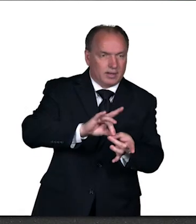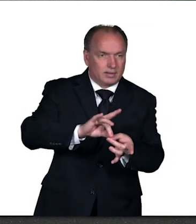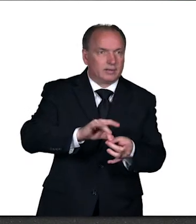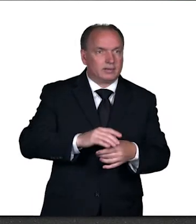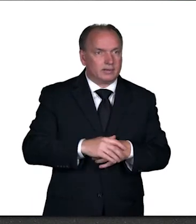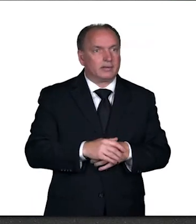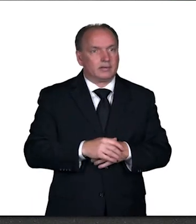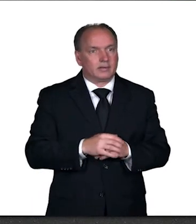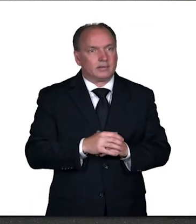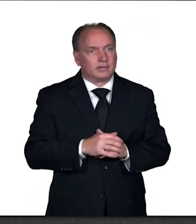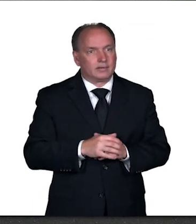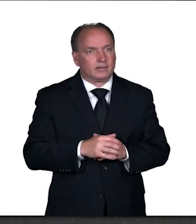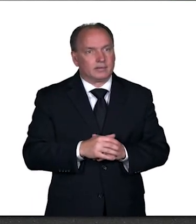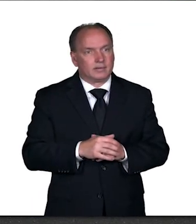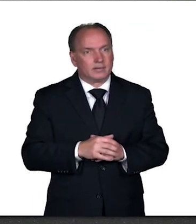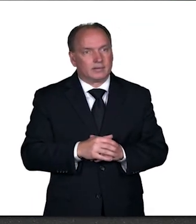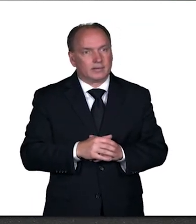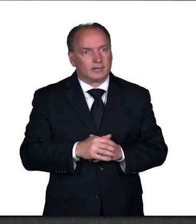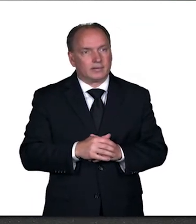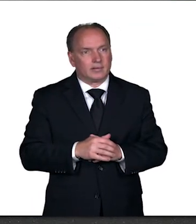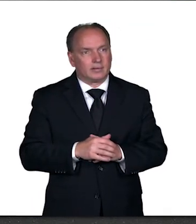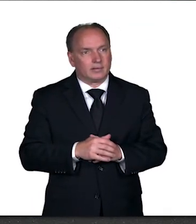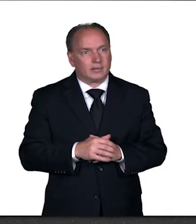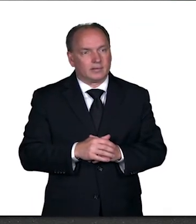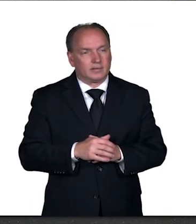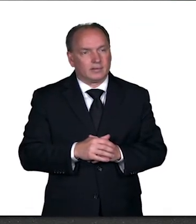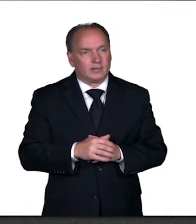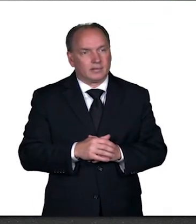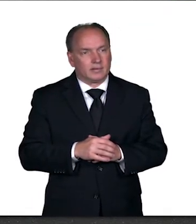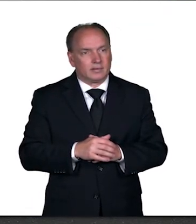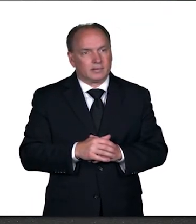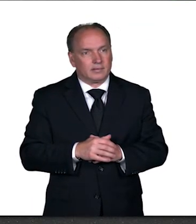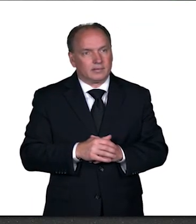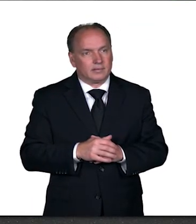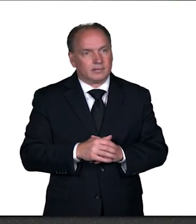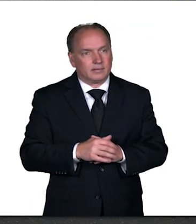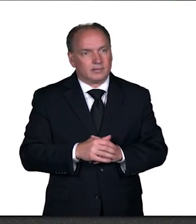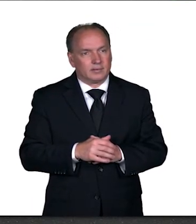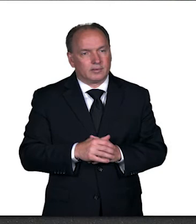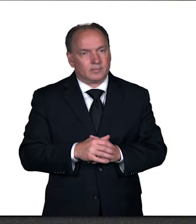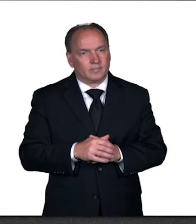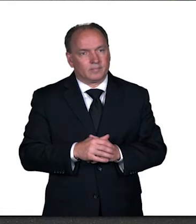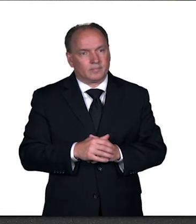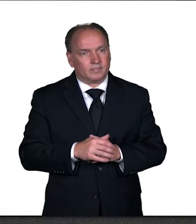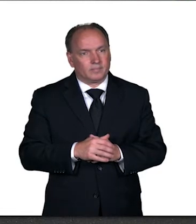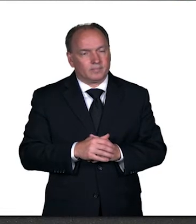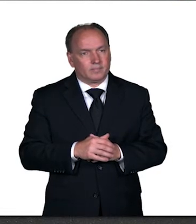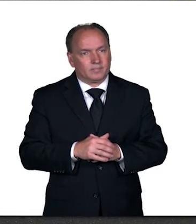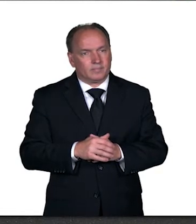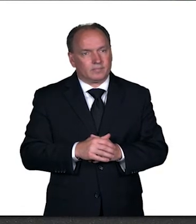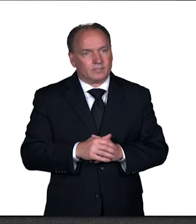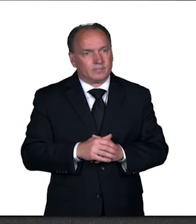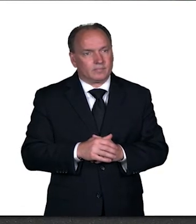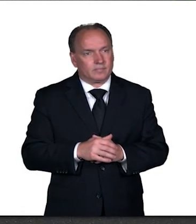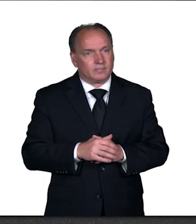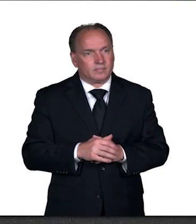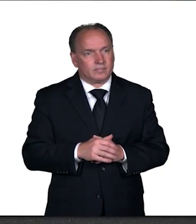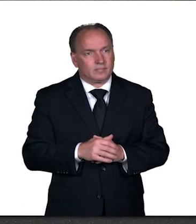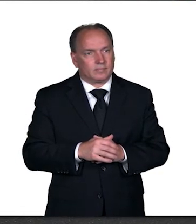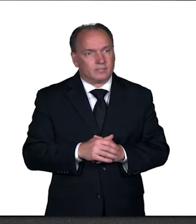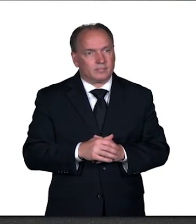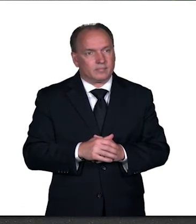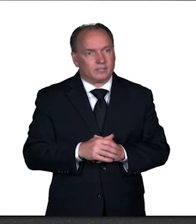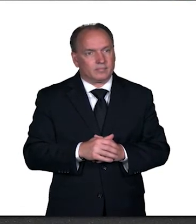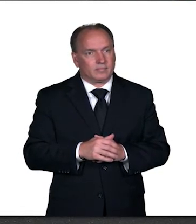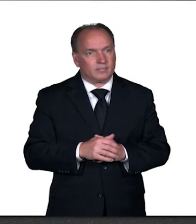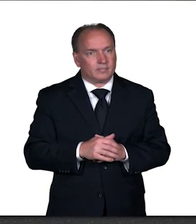to the cotton ball. Should look something like that. Alrighty, so I'm gonna take my glue, and honestly, I'm